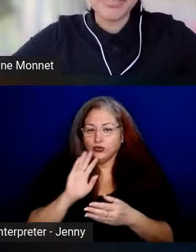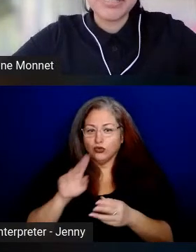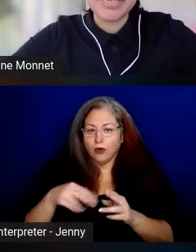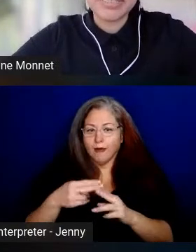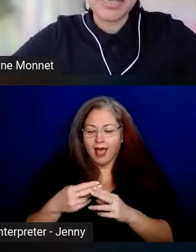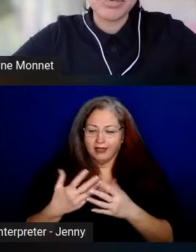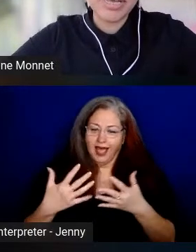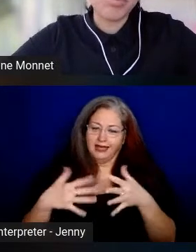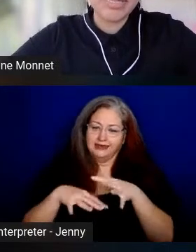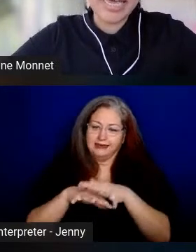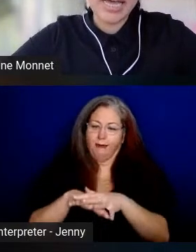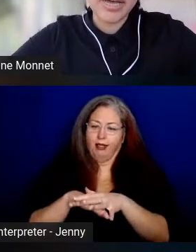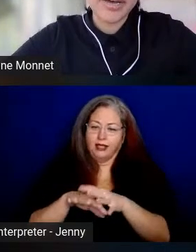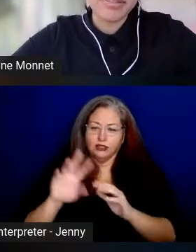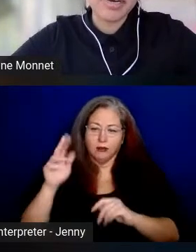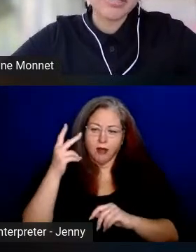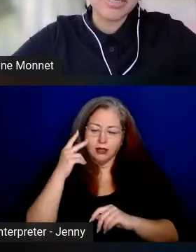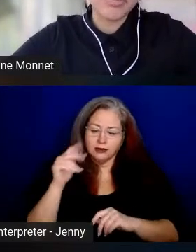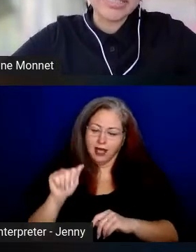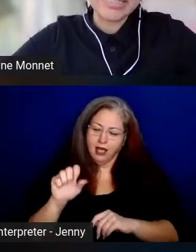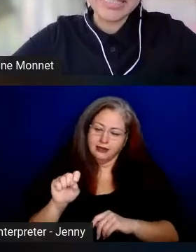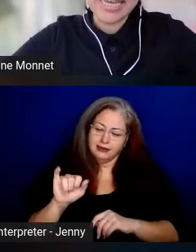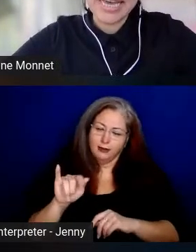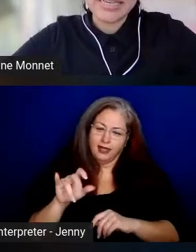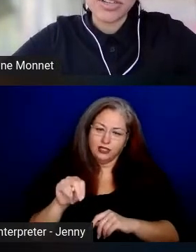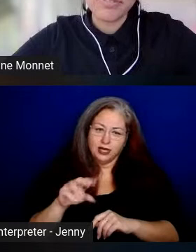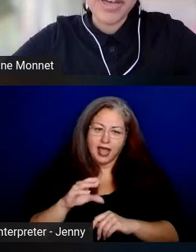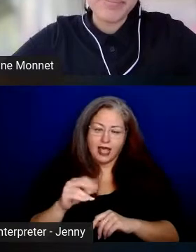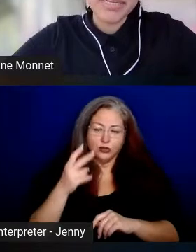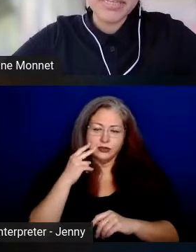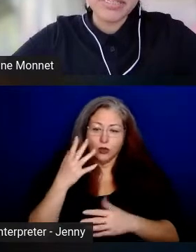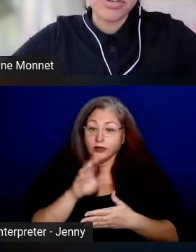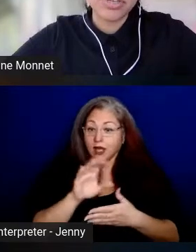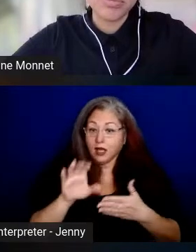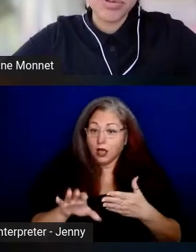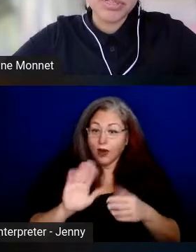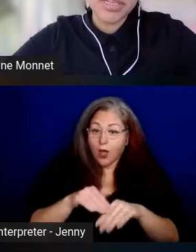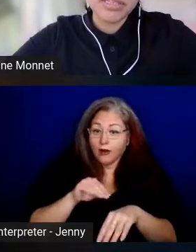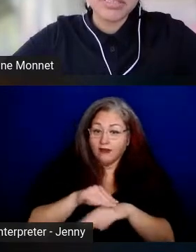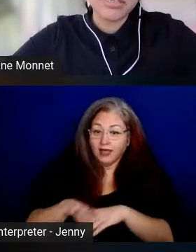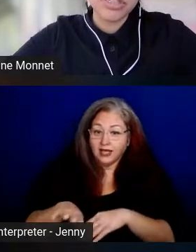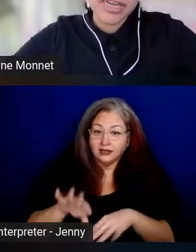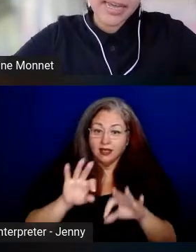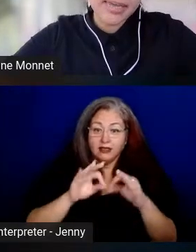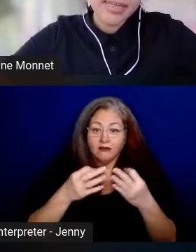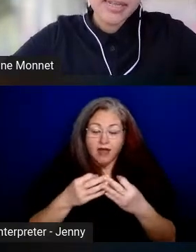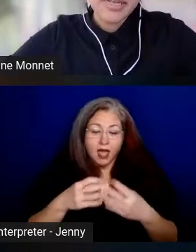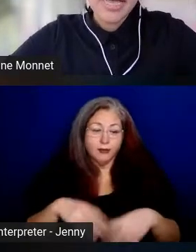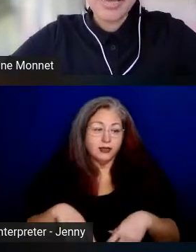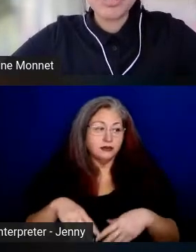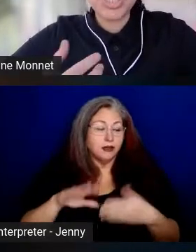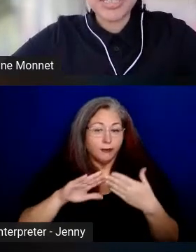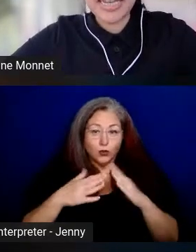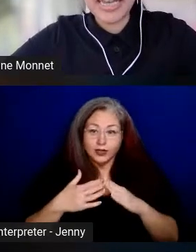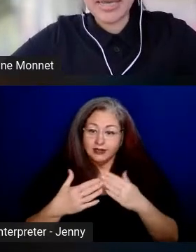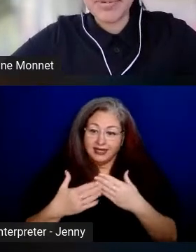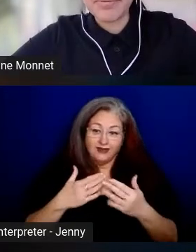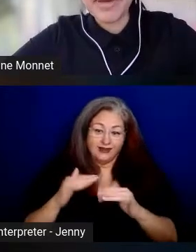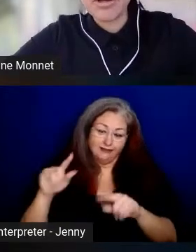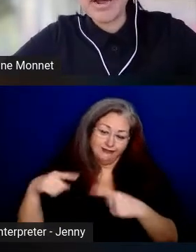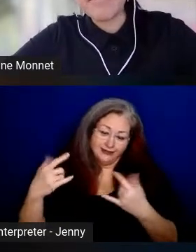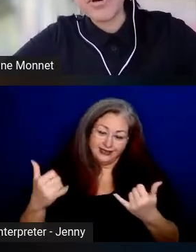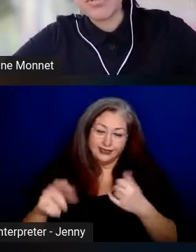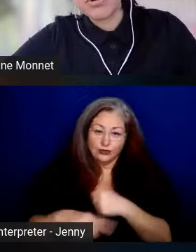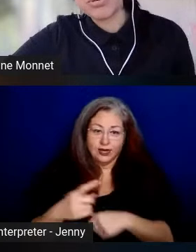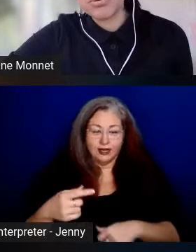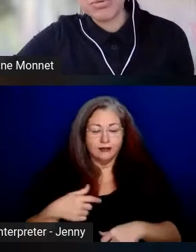assimilation politics and really the consequences it has on families and on communities still today. I was just thinking about